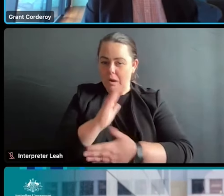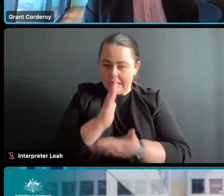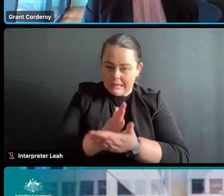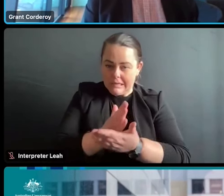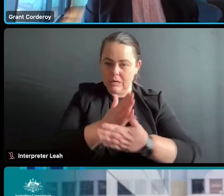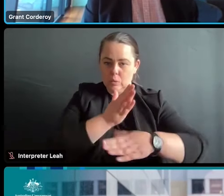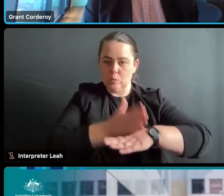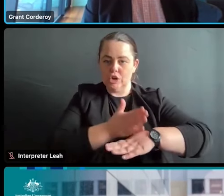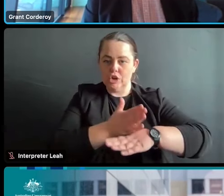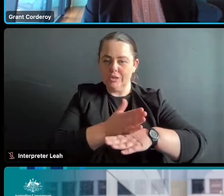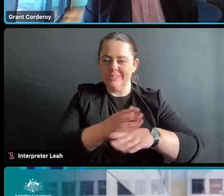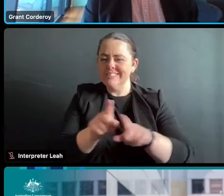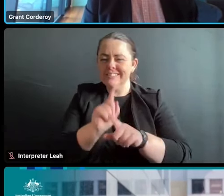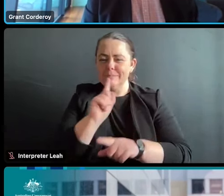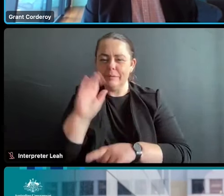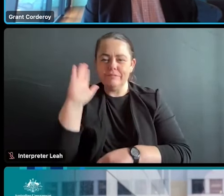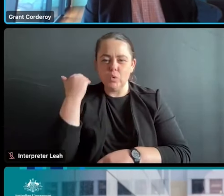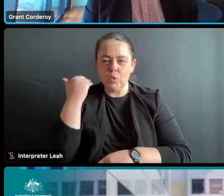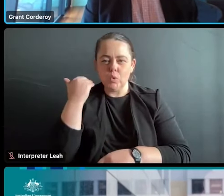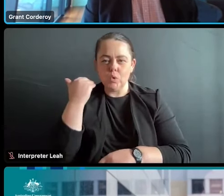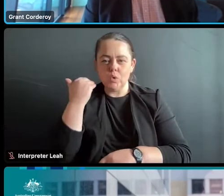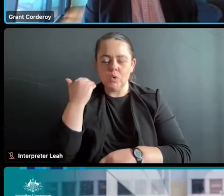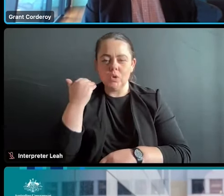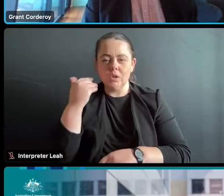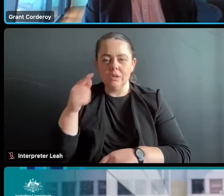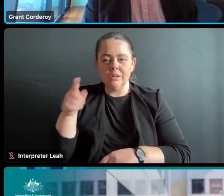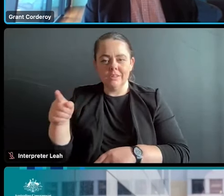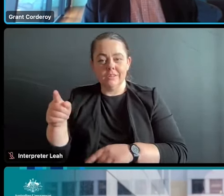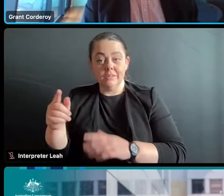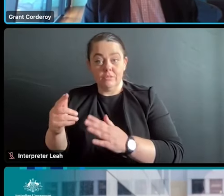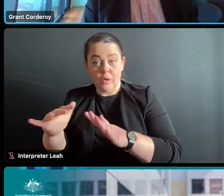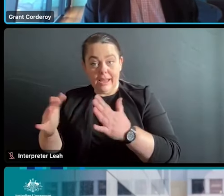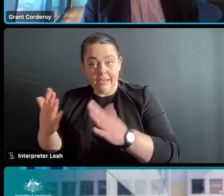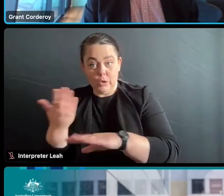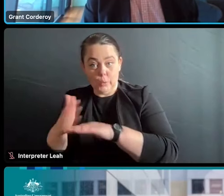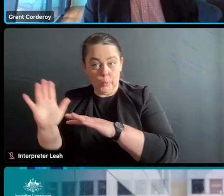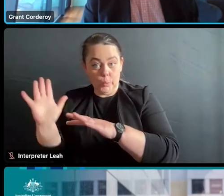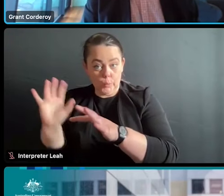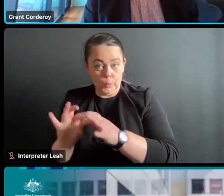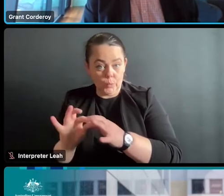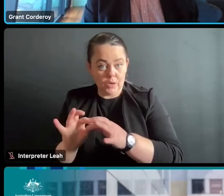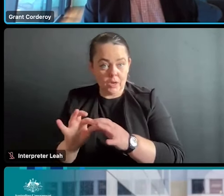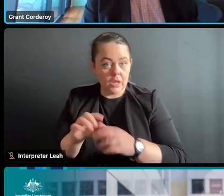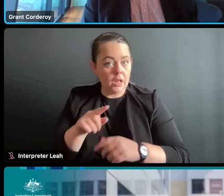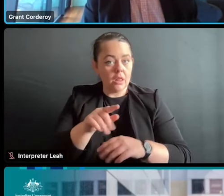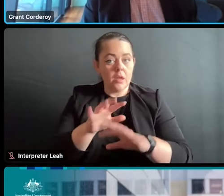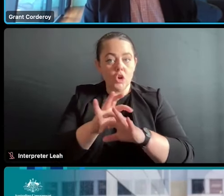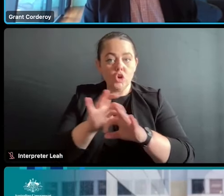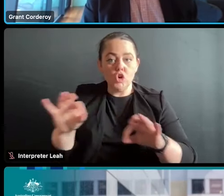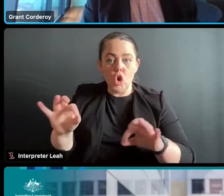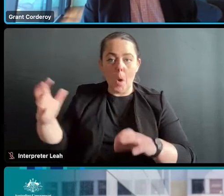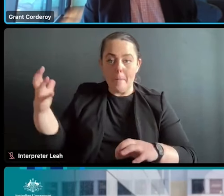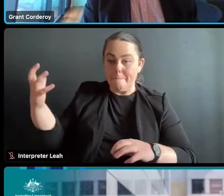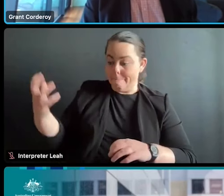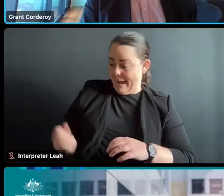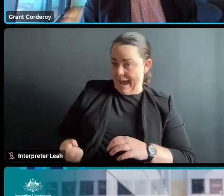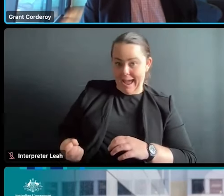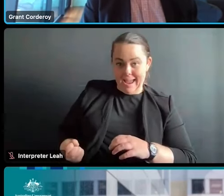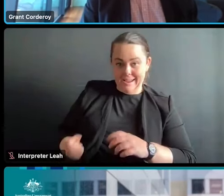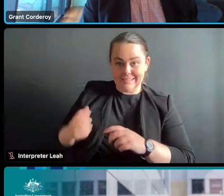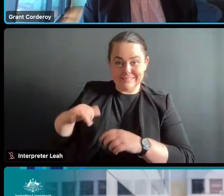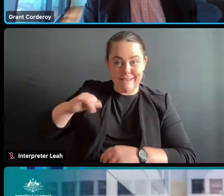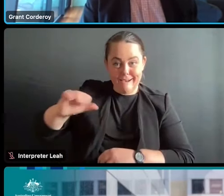similar to what I said before, or any home care providers have just joined us, this is not on the paid hours. This is how many